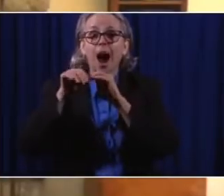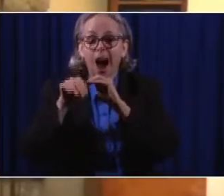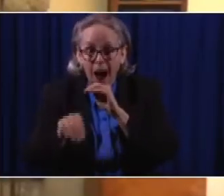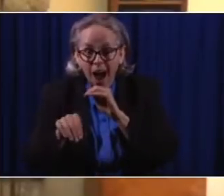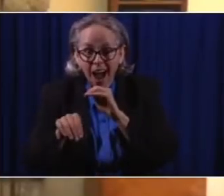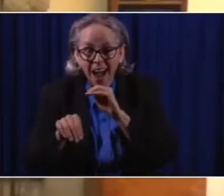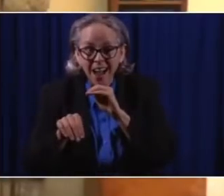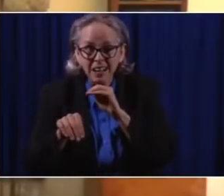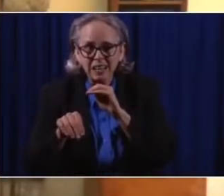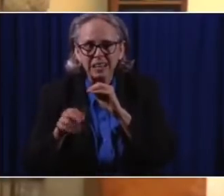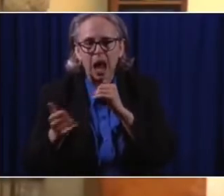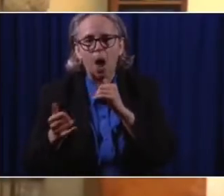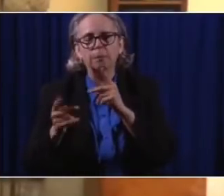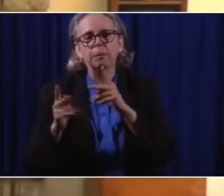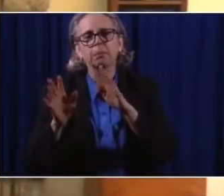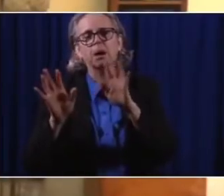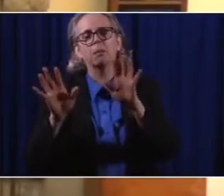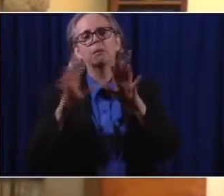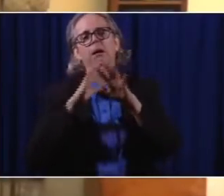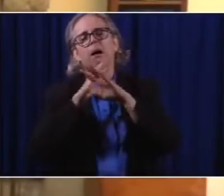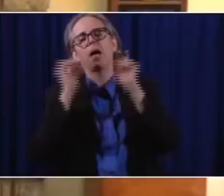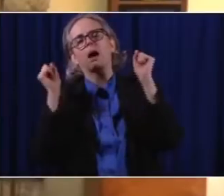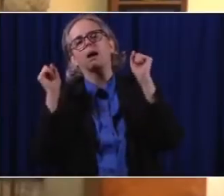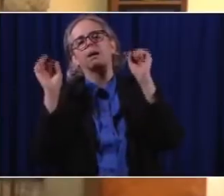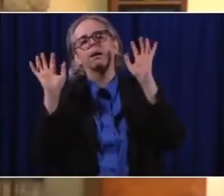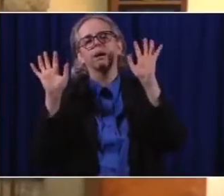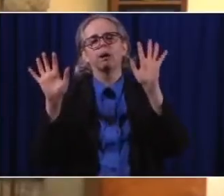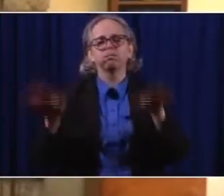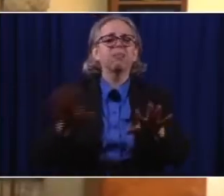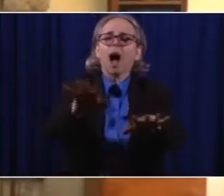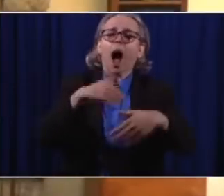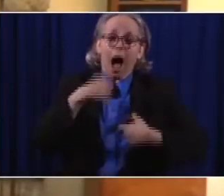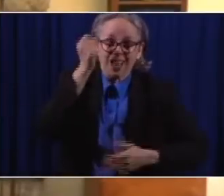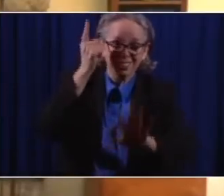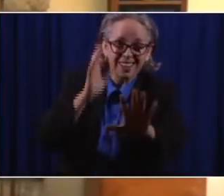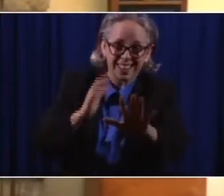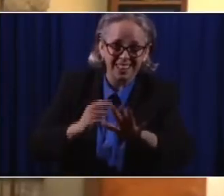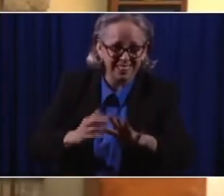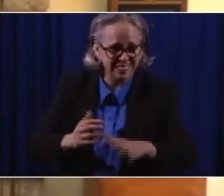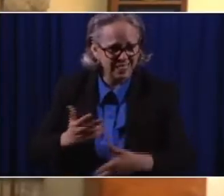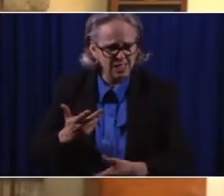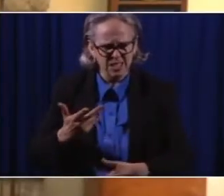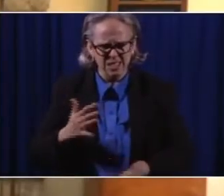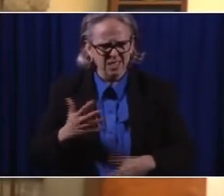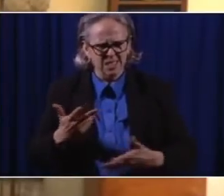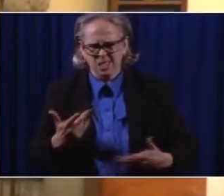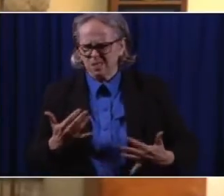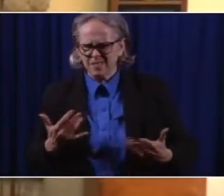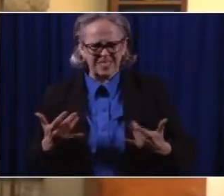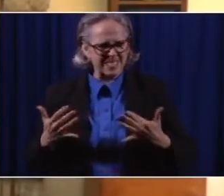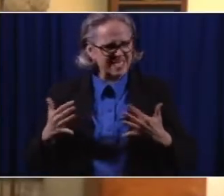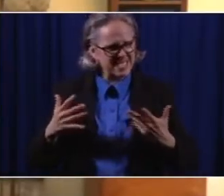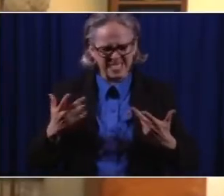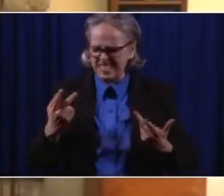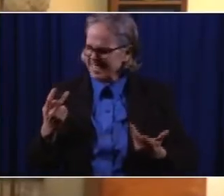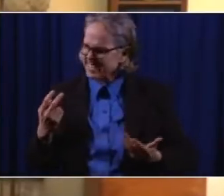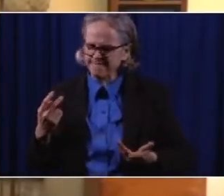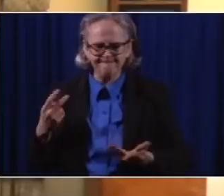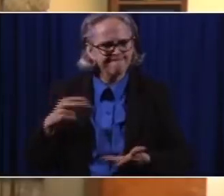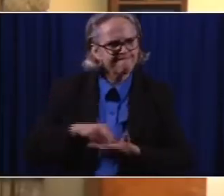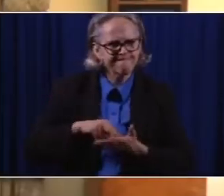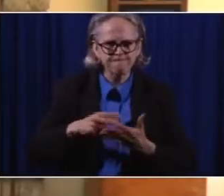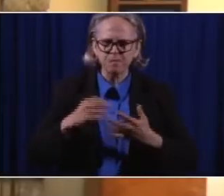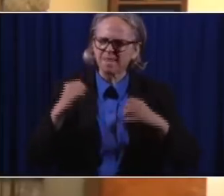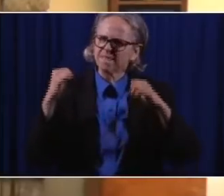understand, I'm tired. Everybody's sick of it. But we got to get back up one more time, and we got to be able to do it. And so if we